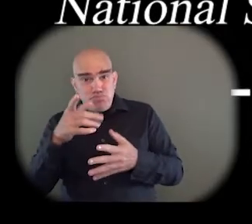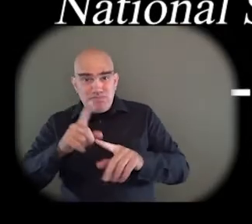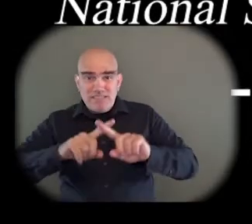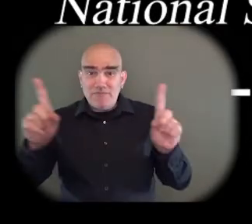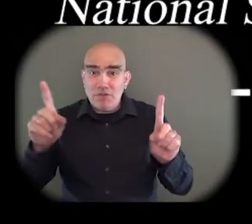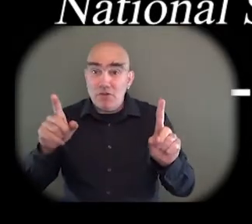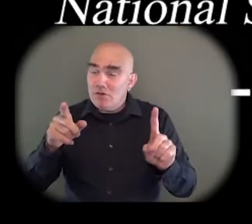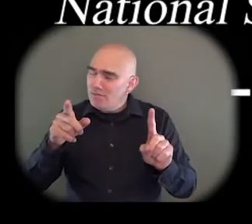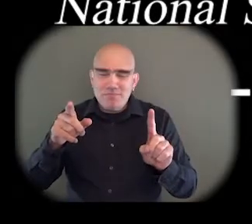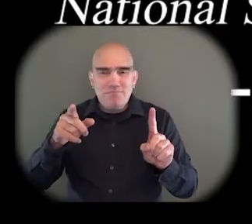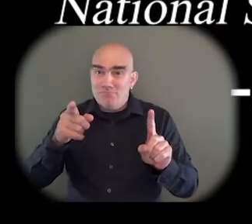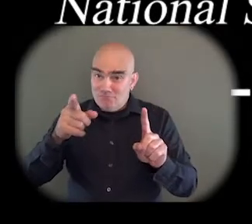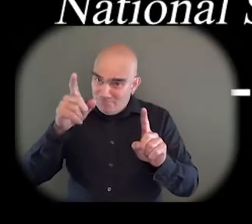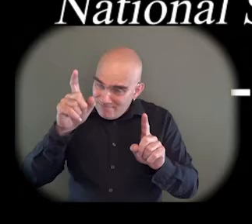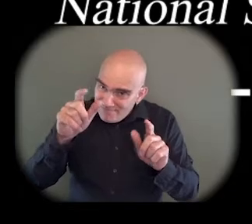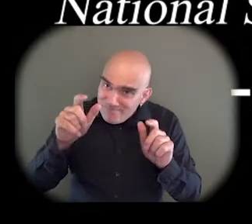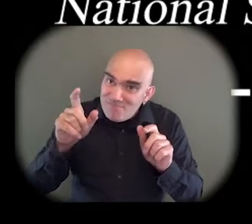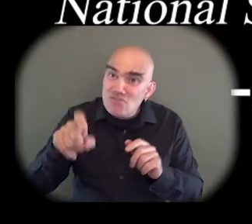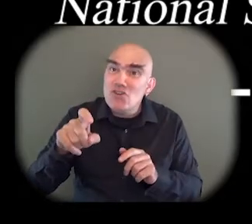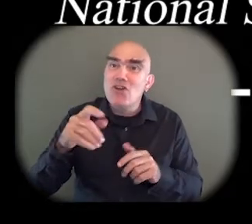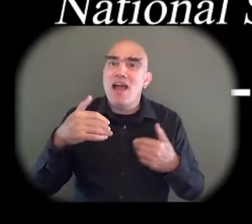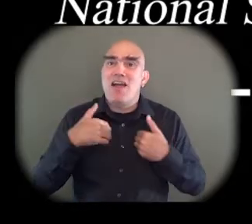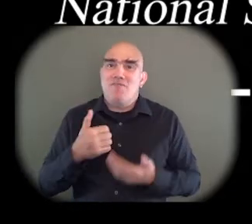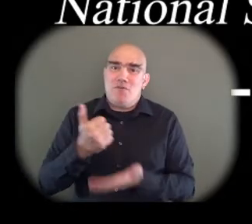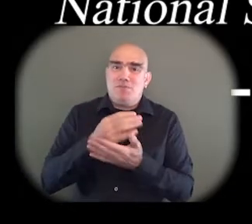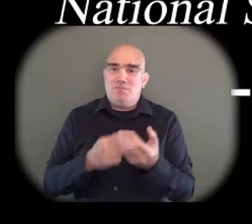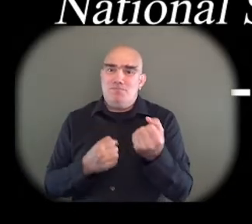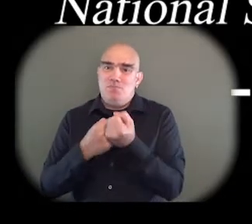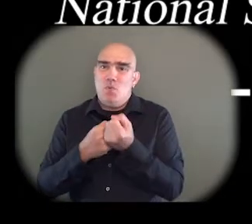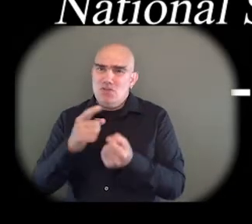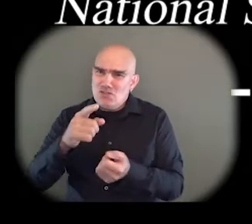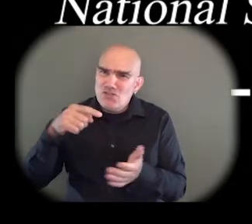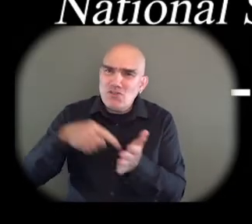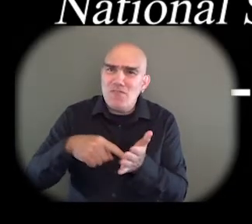these diagnoses might be telling you differently, you